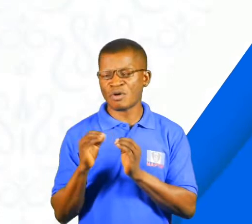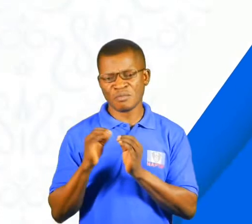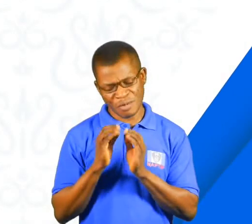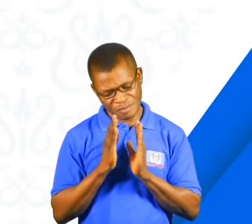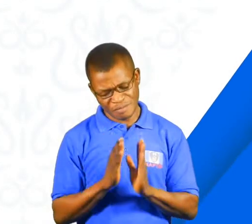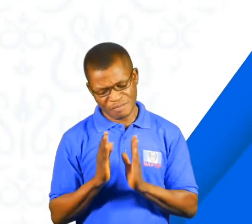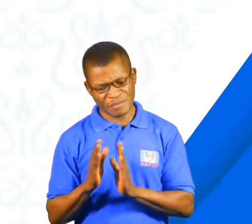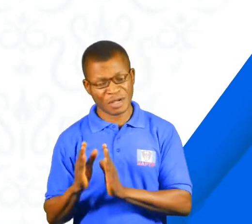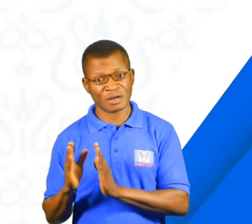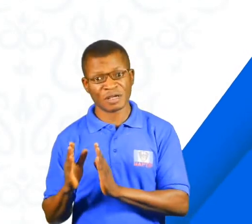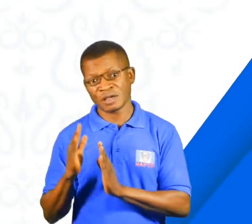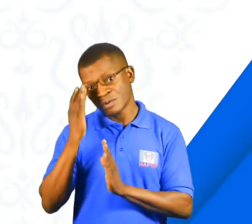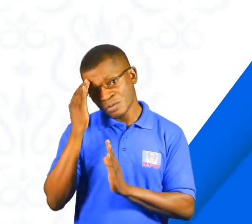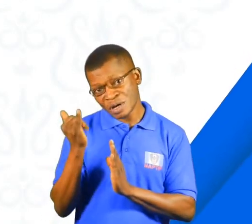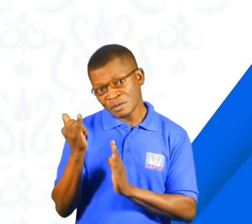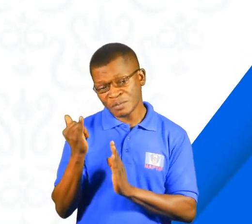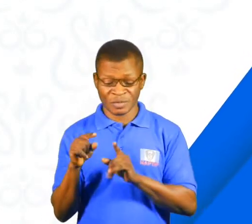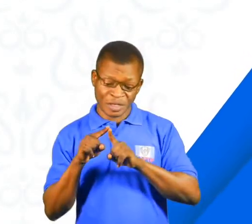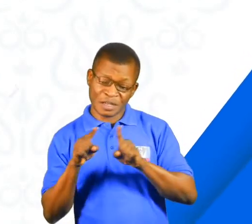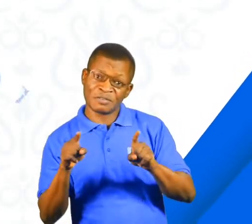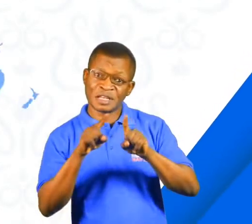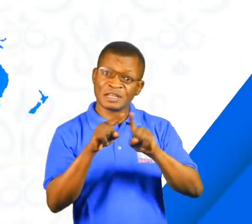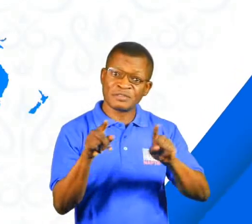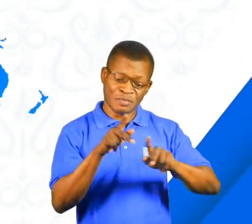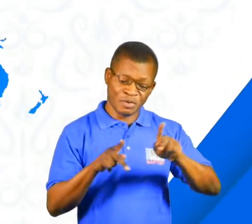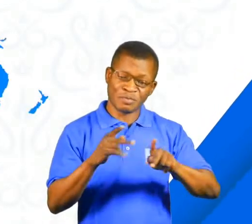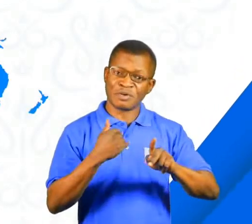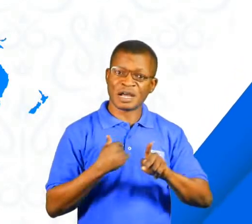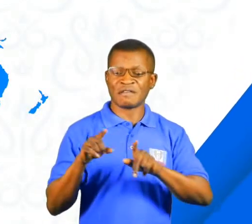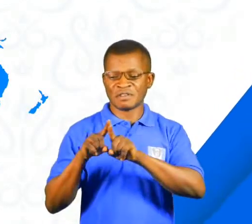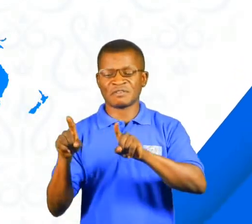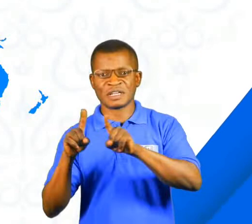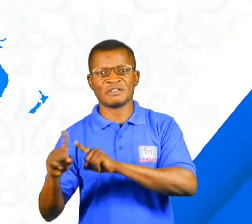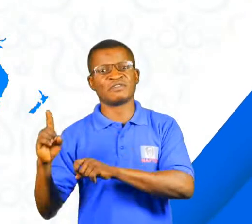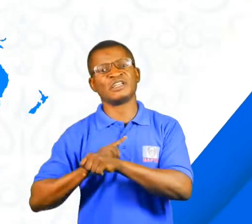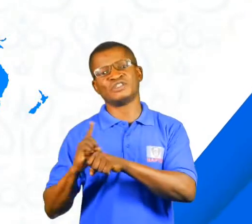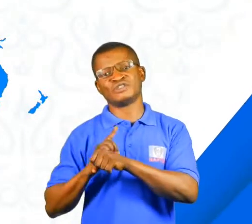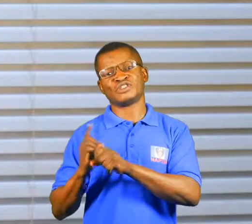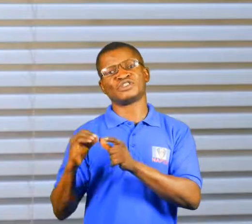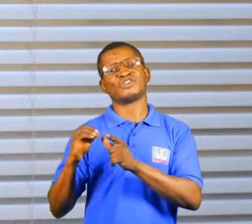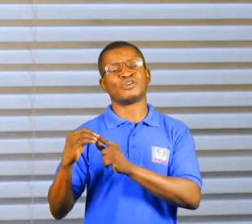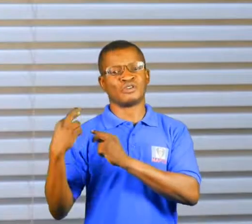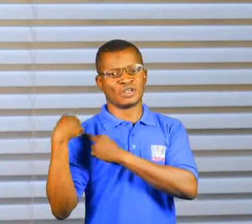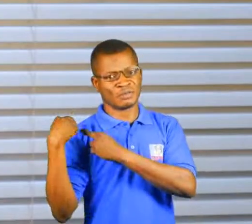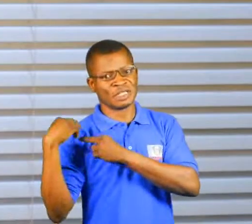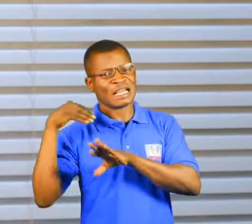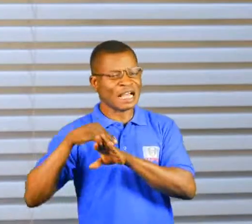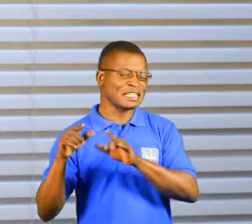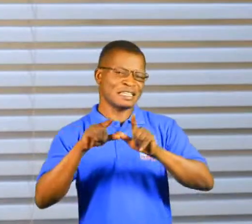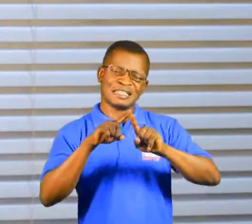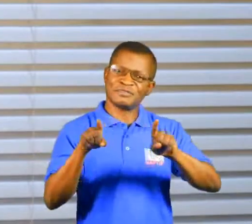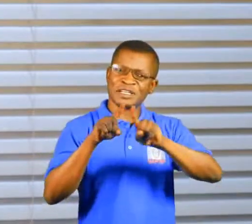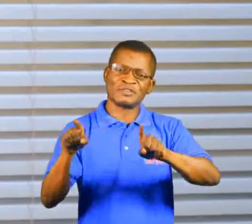more organized because different people play different roles in